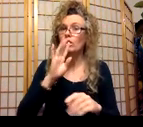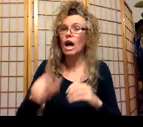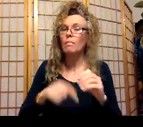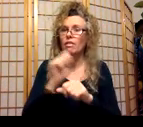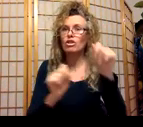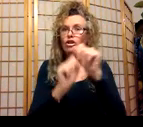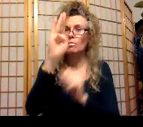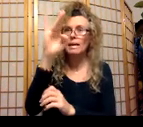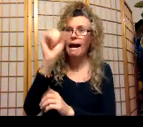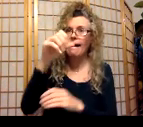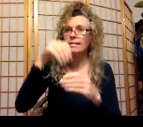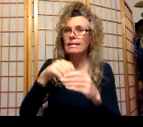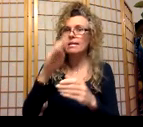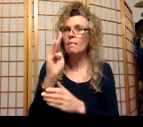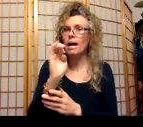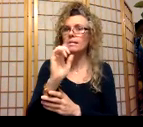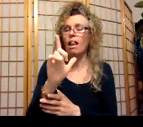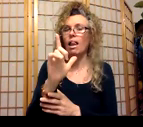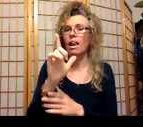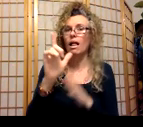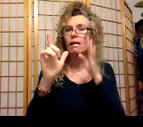the BIS in Basel.